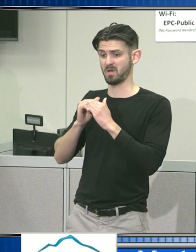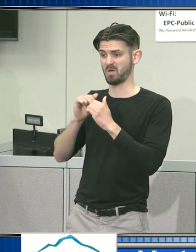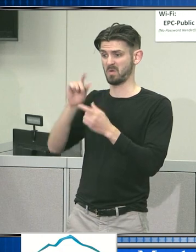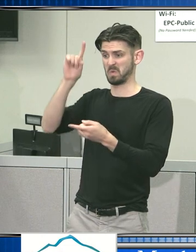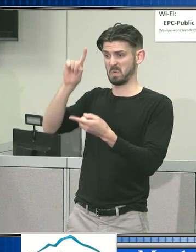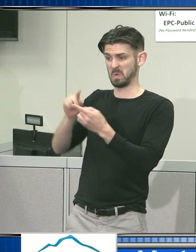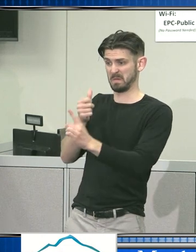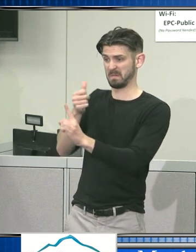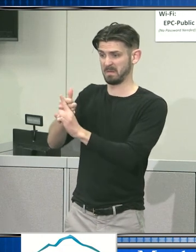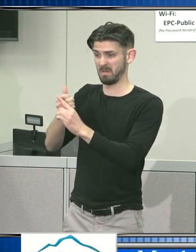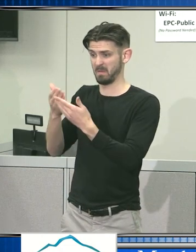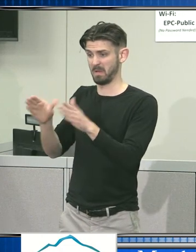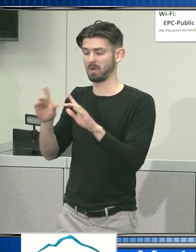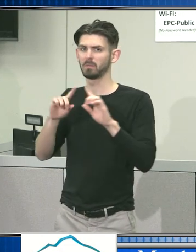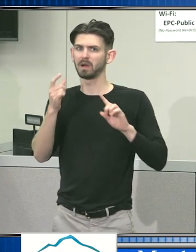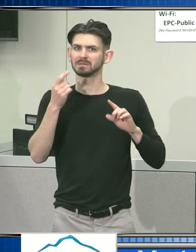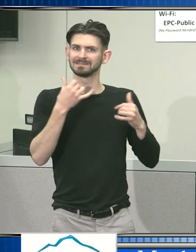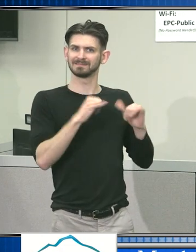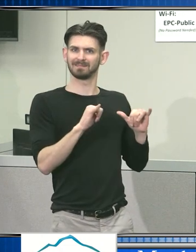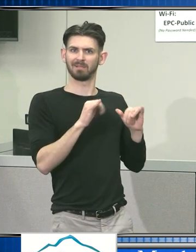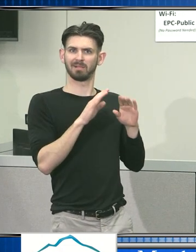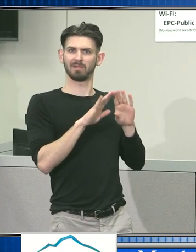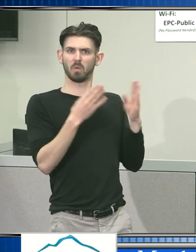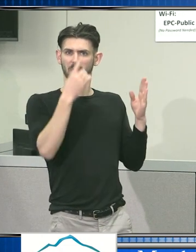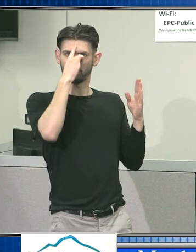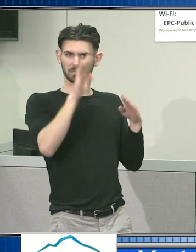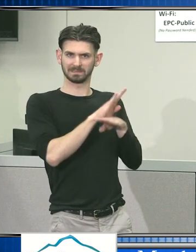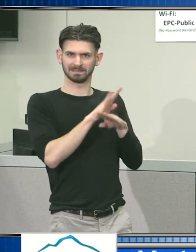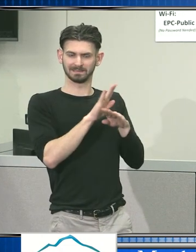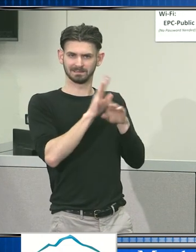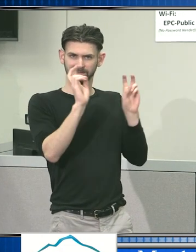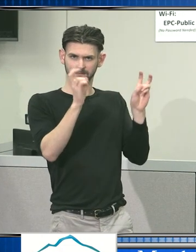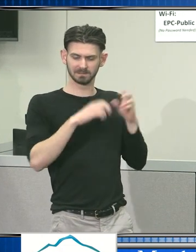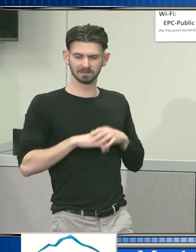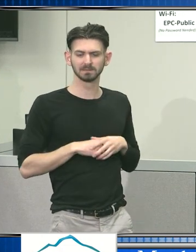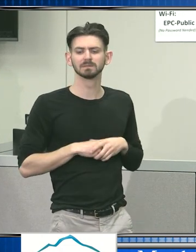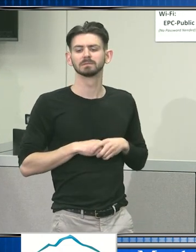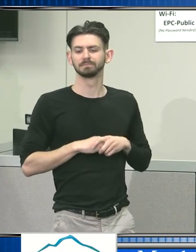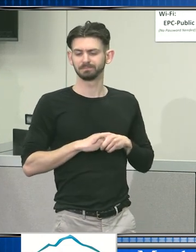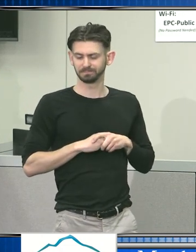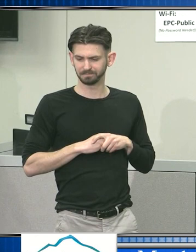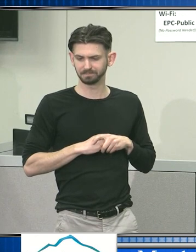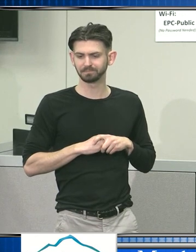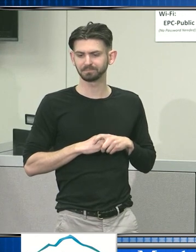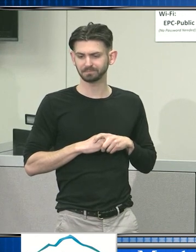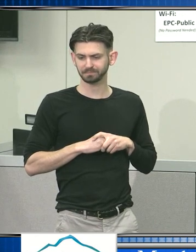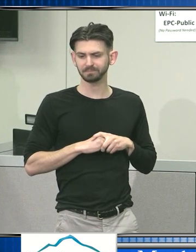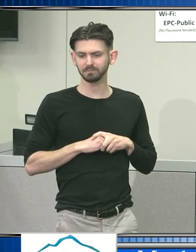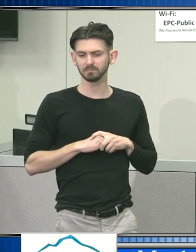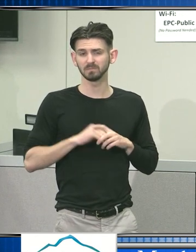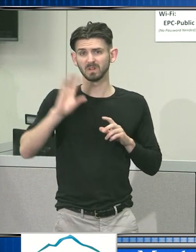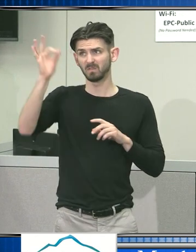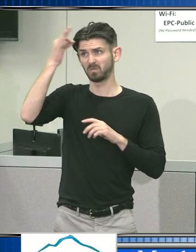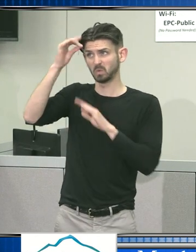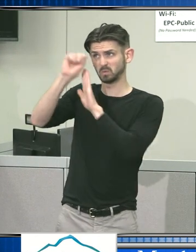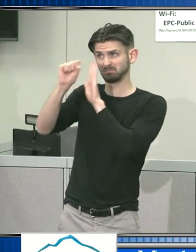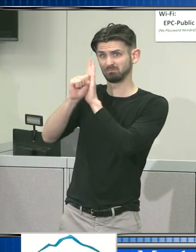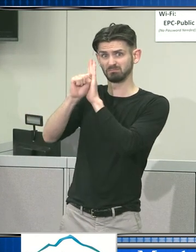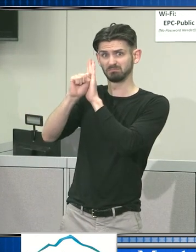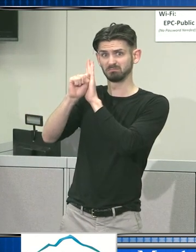certainly open for business. We're doing our best to follow the guidelines set forth by the federal and state